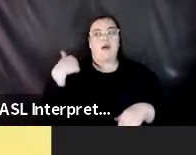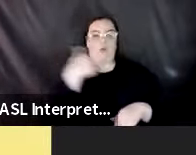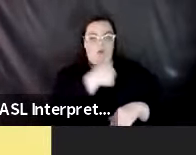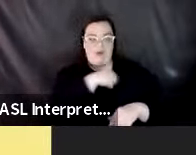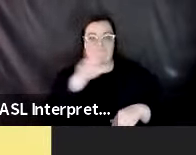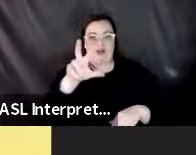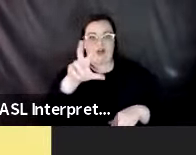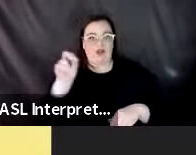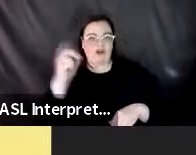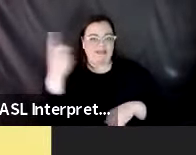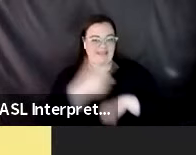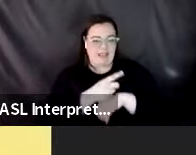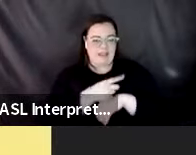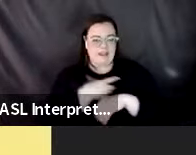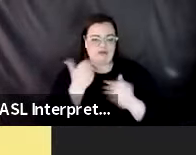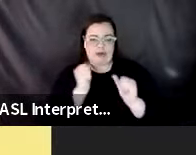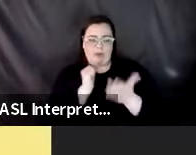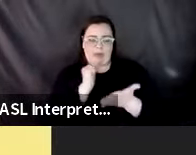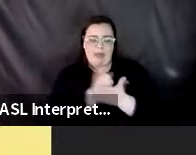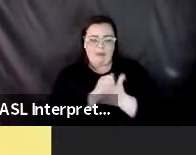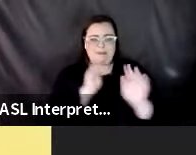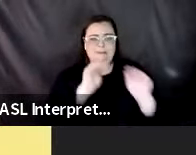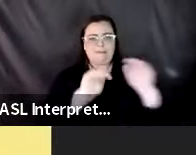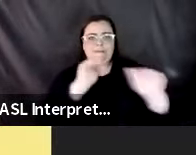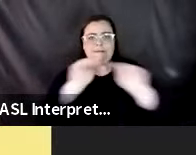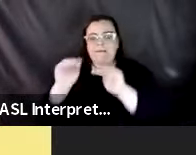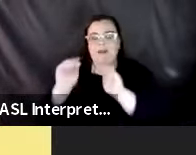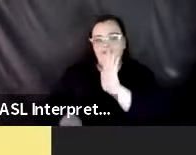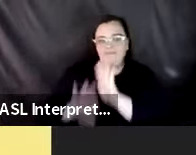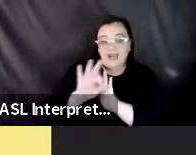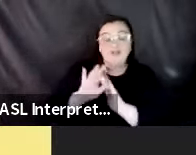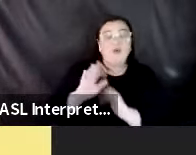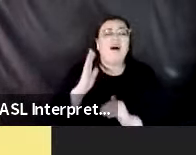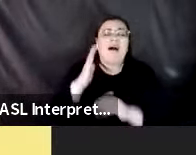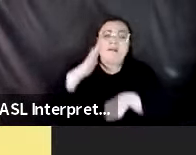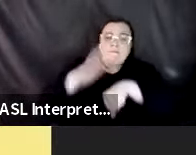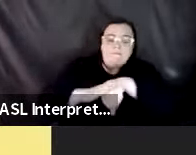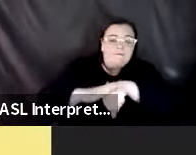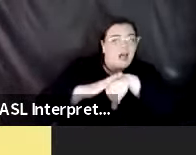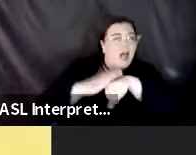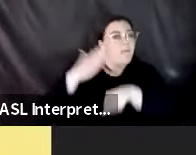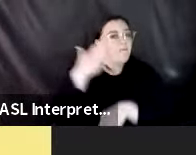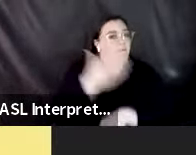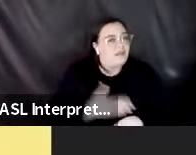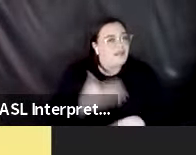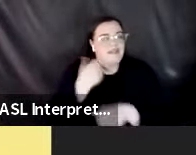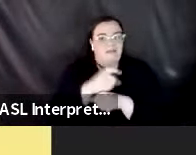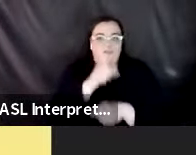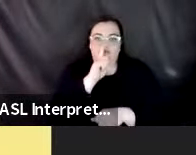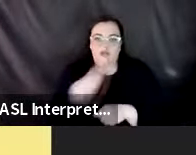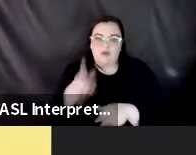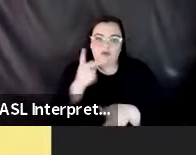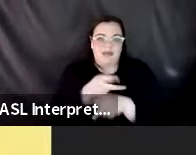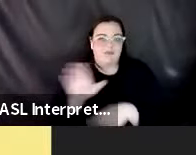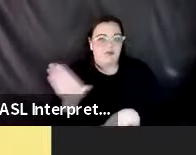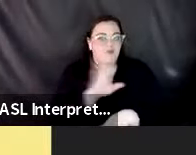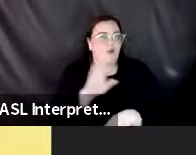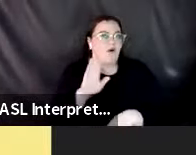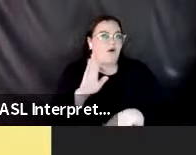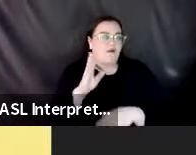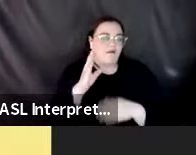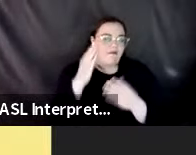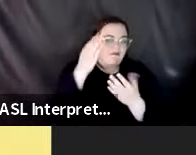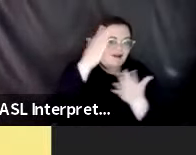contact information with membership and that you're keeping the agent's professional representative